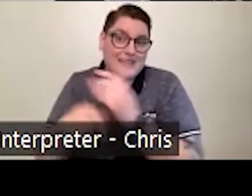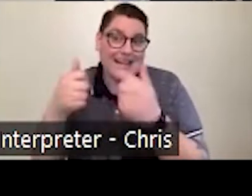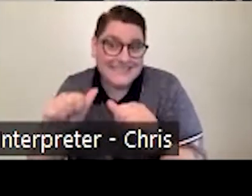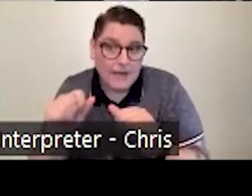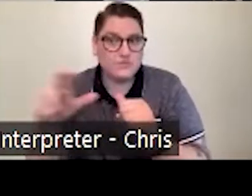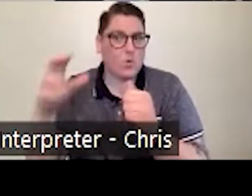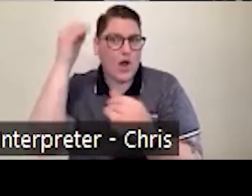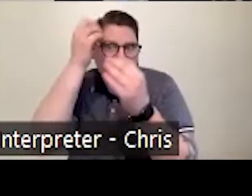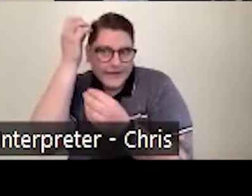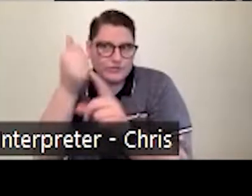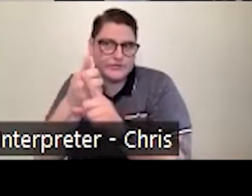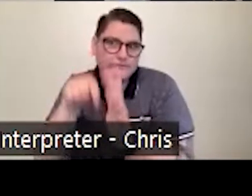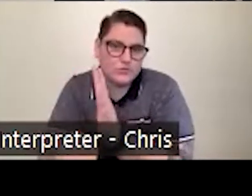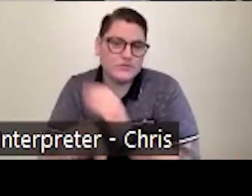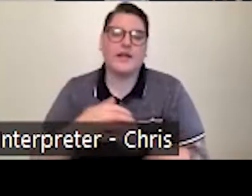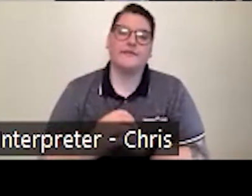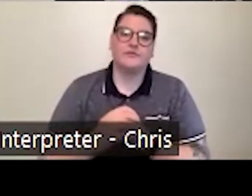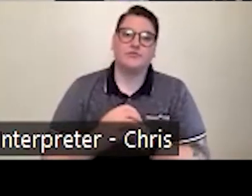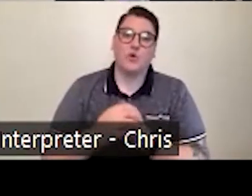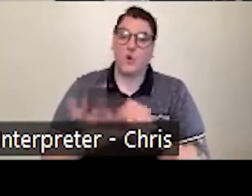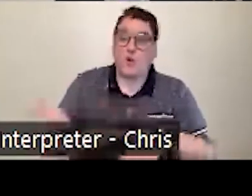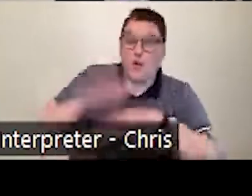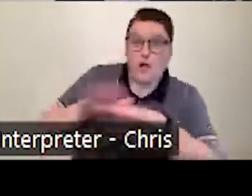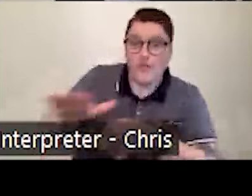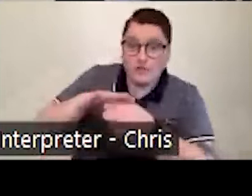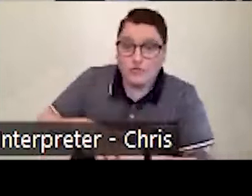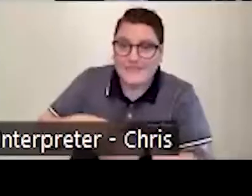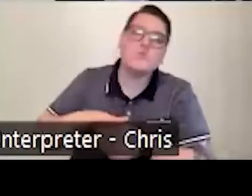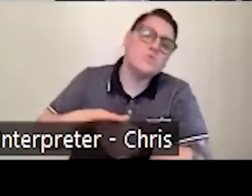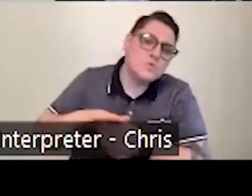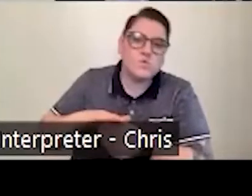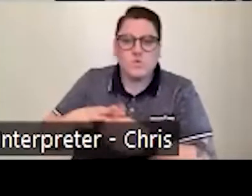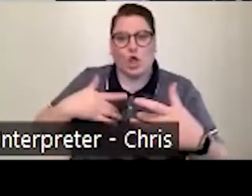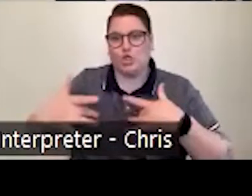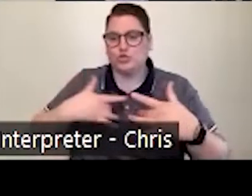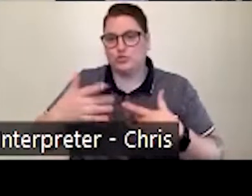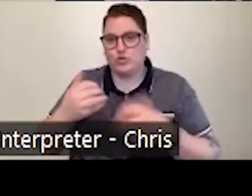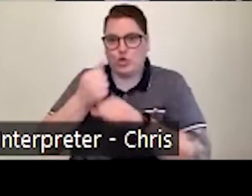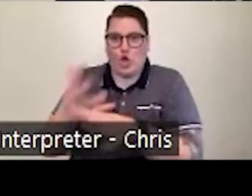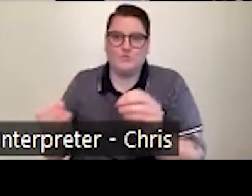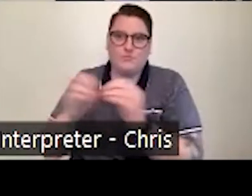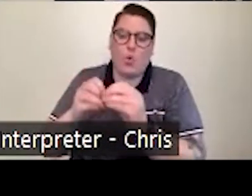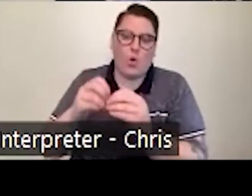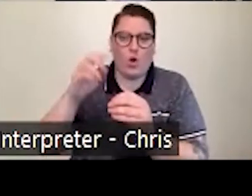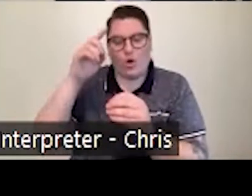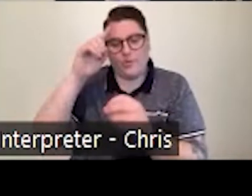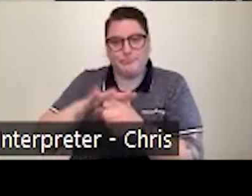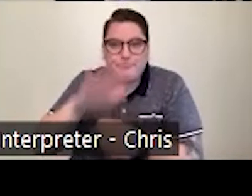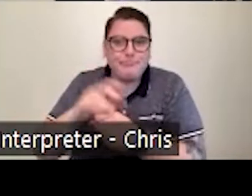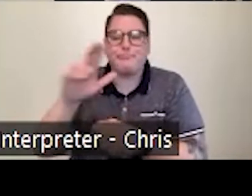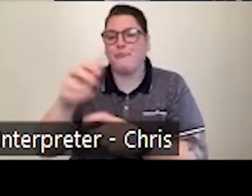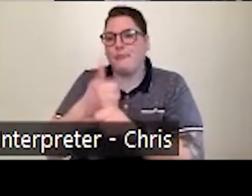so concerns about stressing individuals out, potentially increasing the amount of stress on them by reviewing traumatic